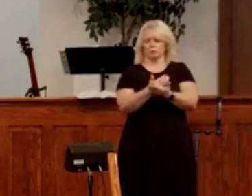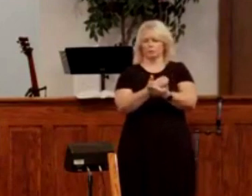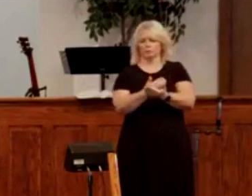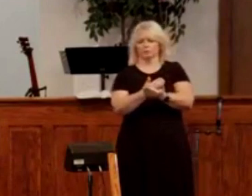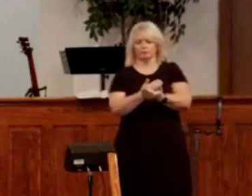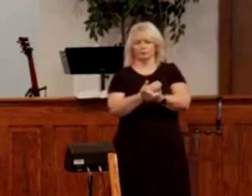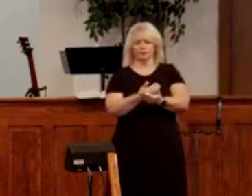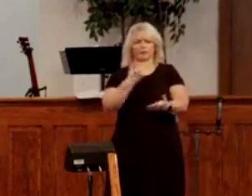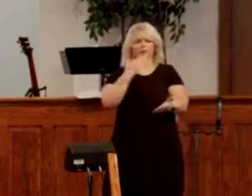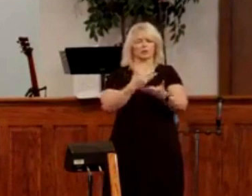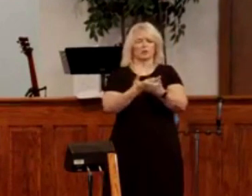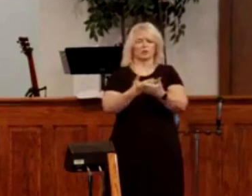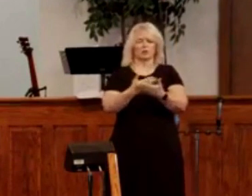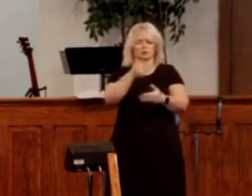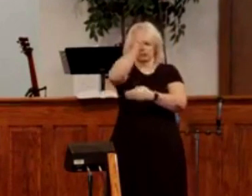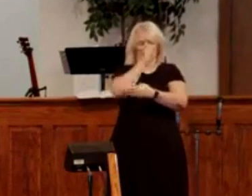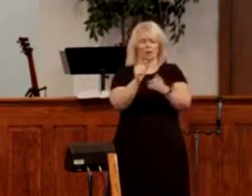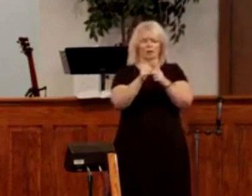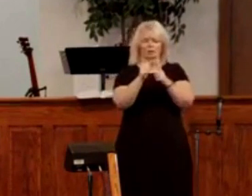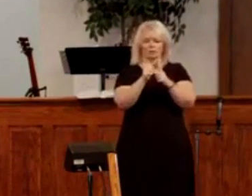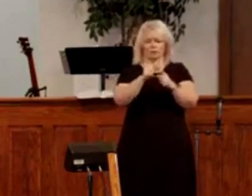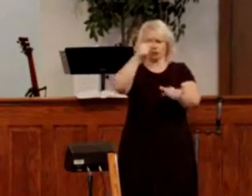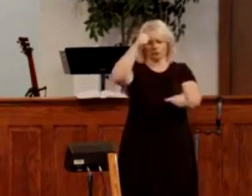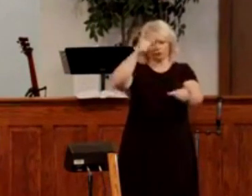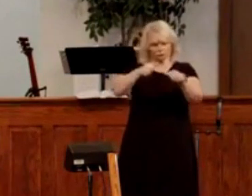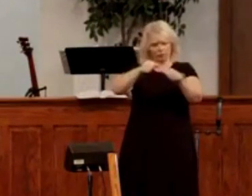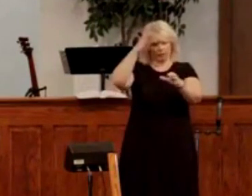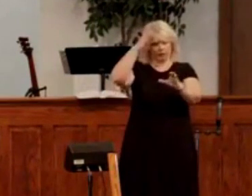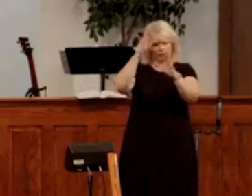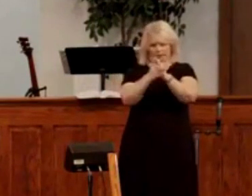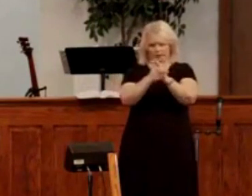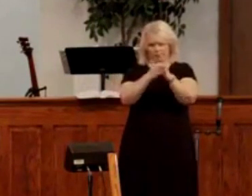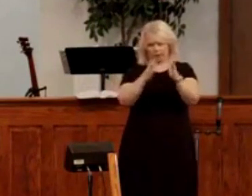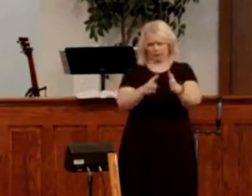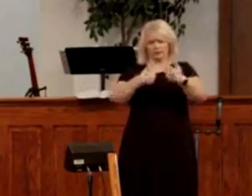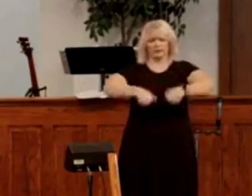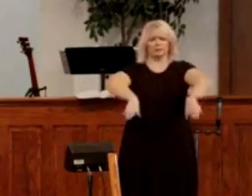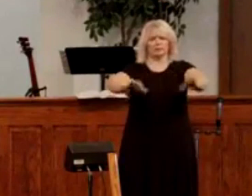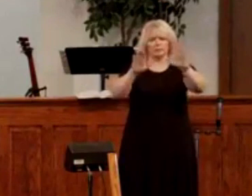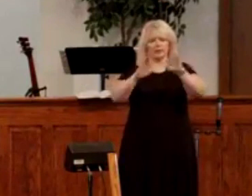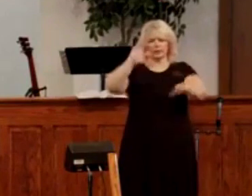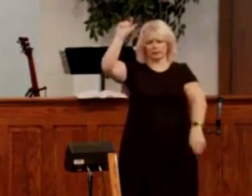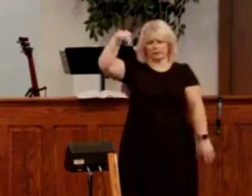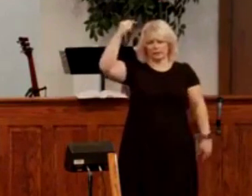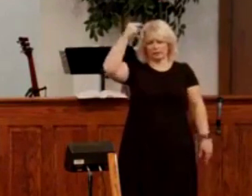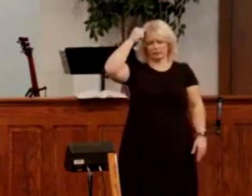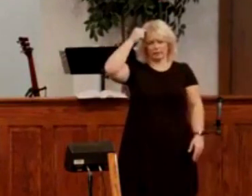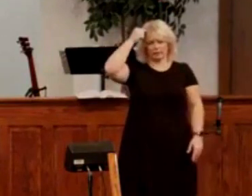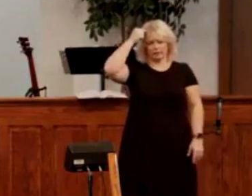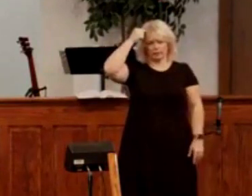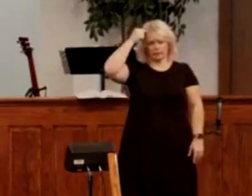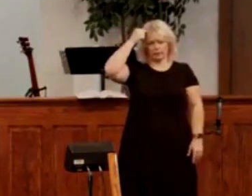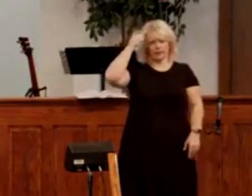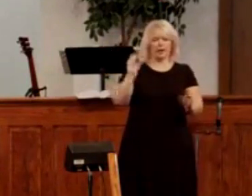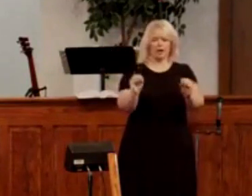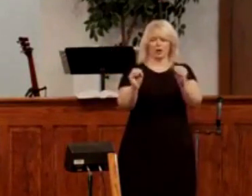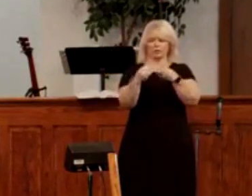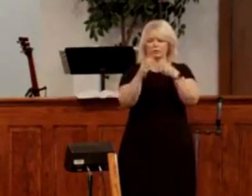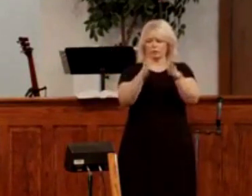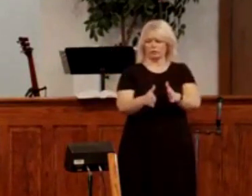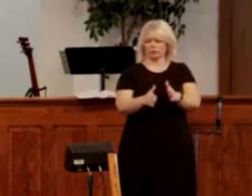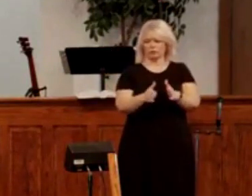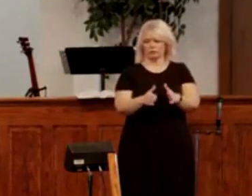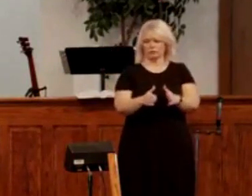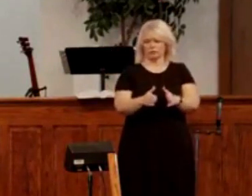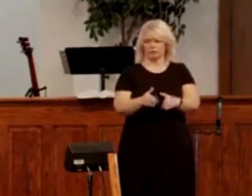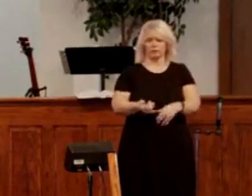is God's word to us. Remind the believers to submit to the government and its officers.